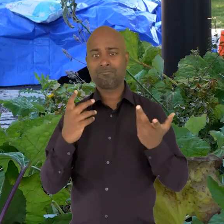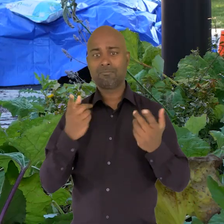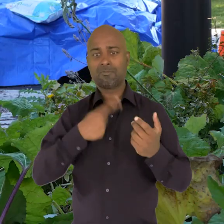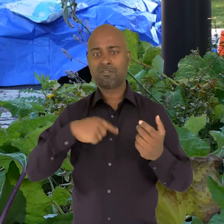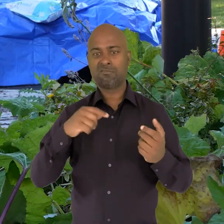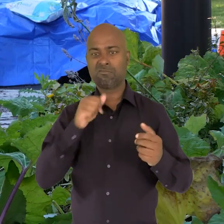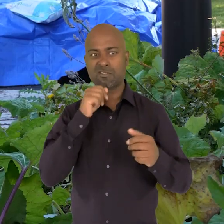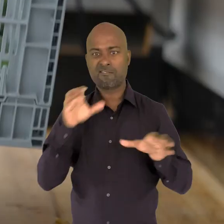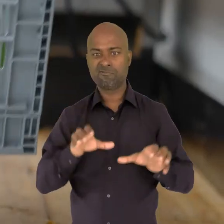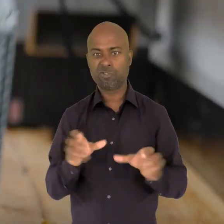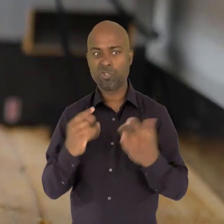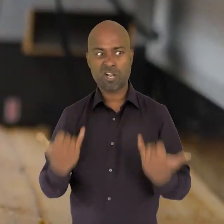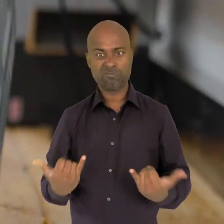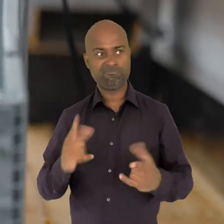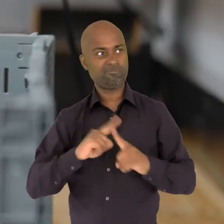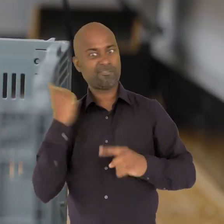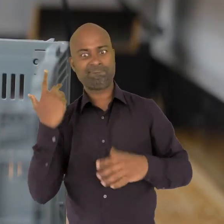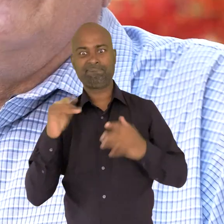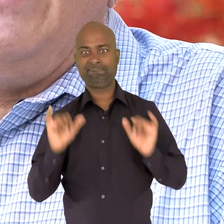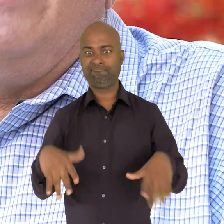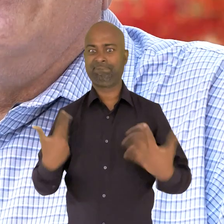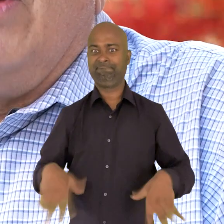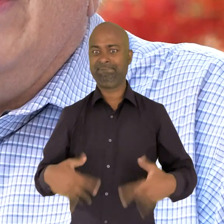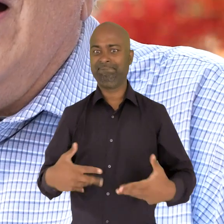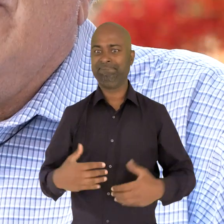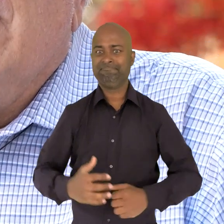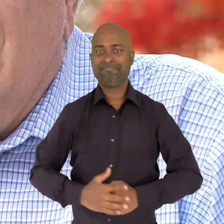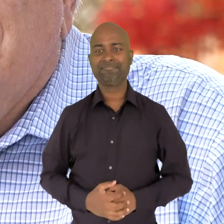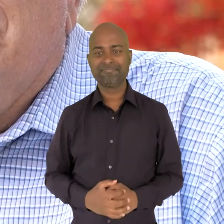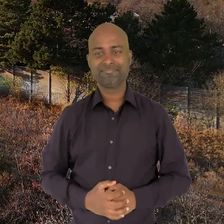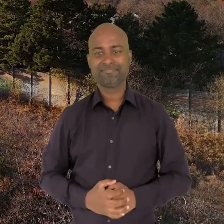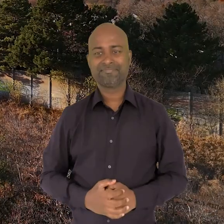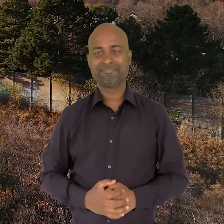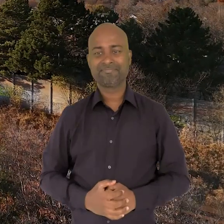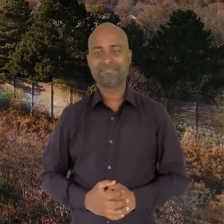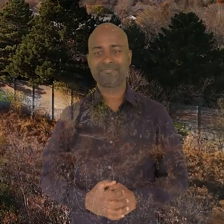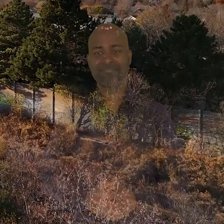sustainable agriculture, we wouldn't have had what we have today.